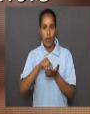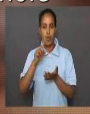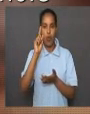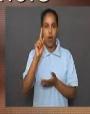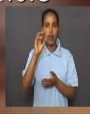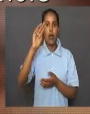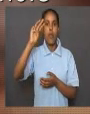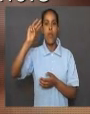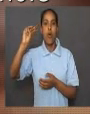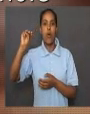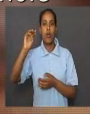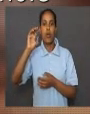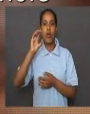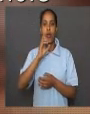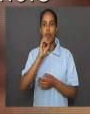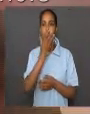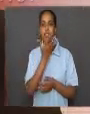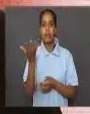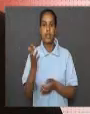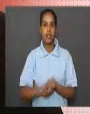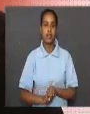0.1 mole of substance.